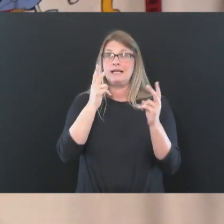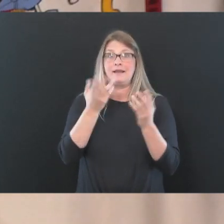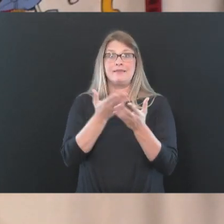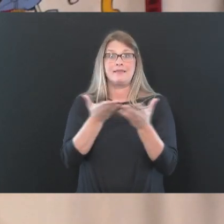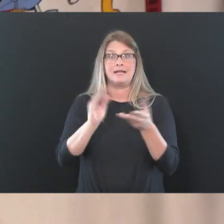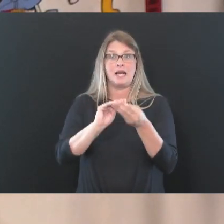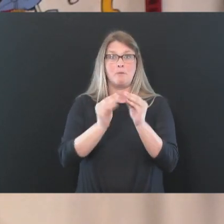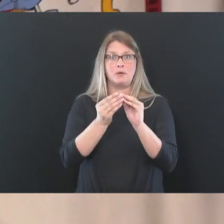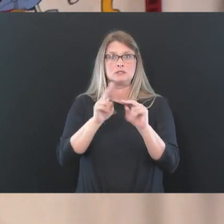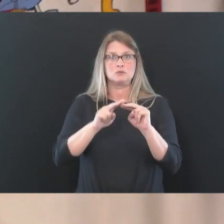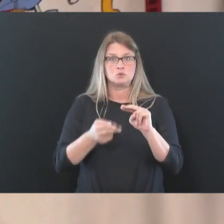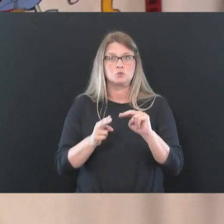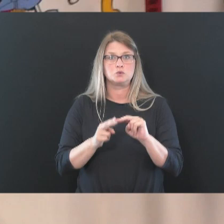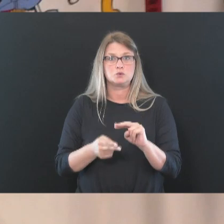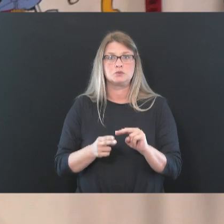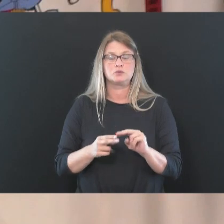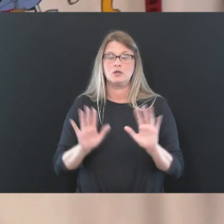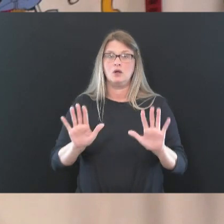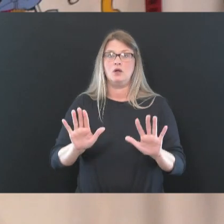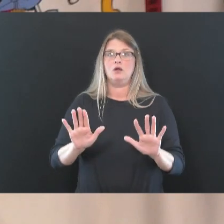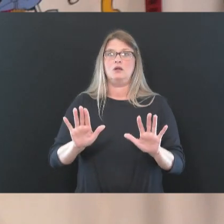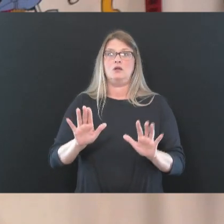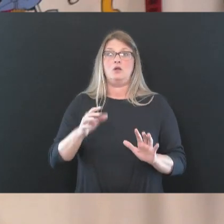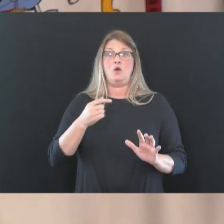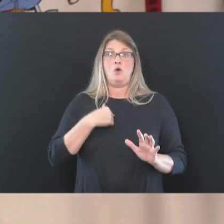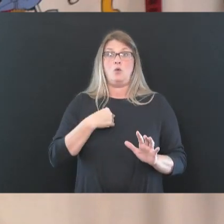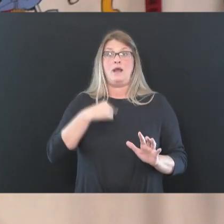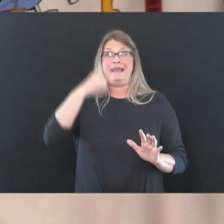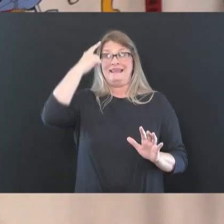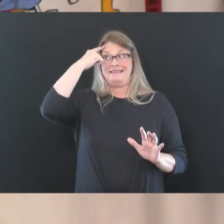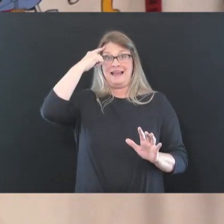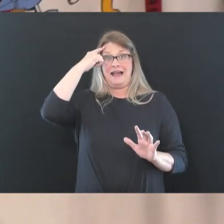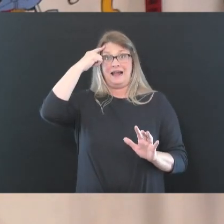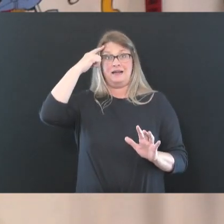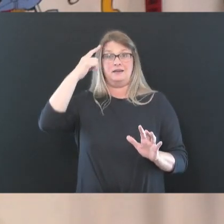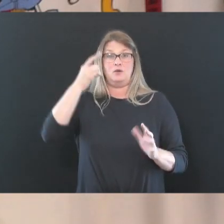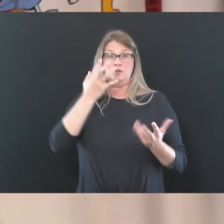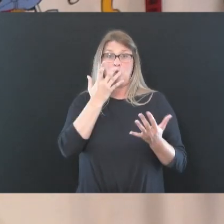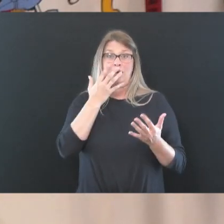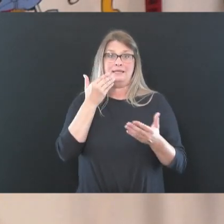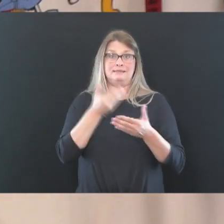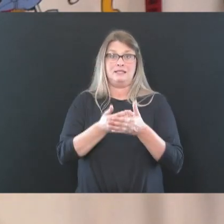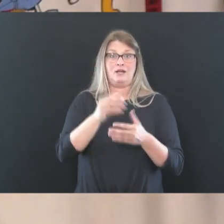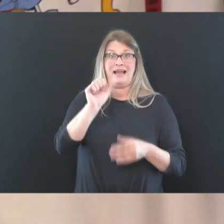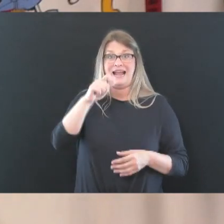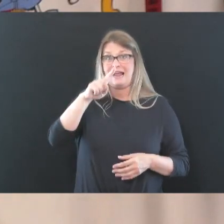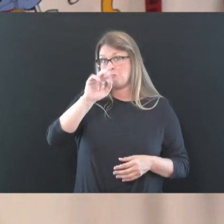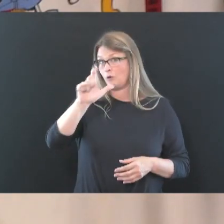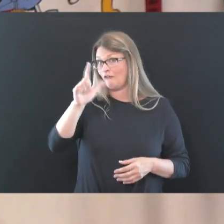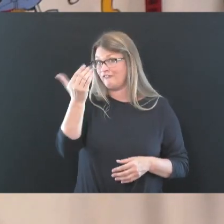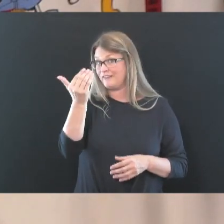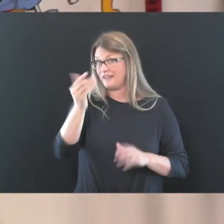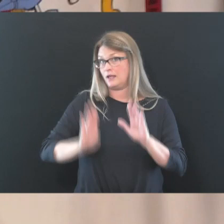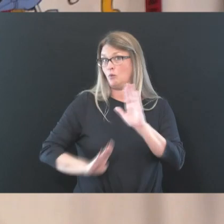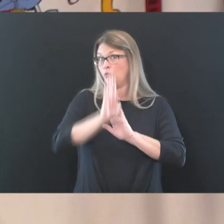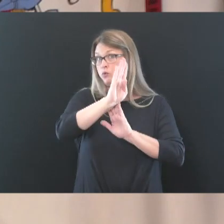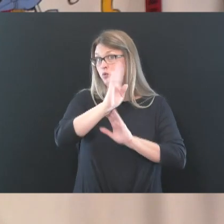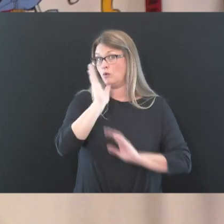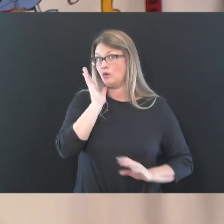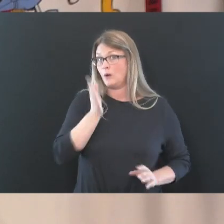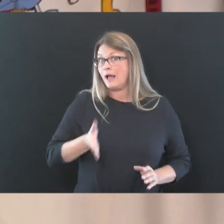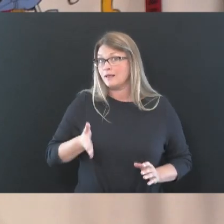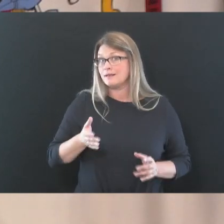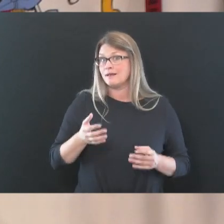seen us shrink down when we thought really the surge was going to come till April 15th now, and you've seen